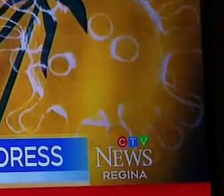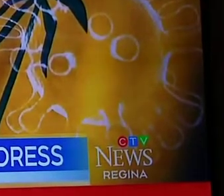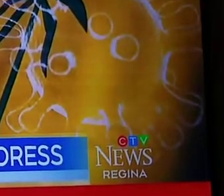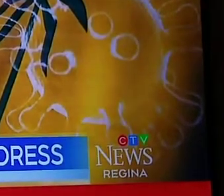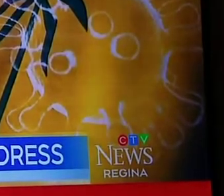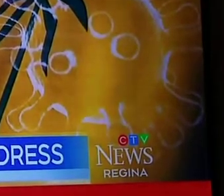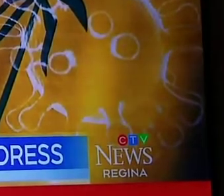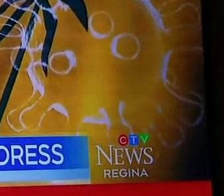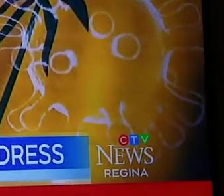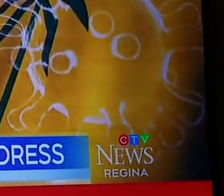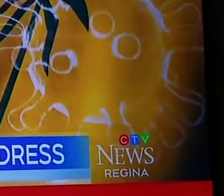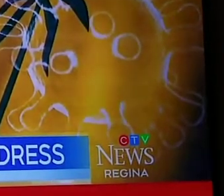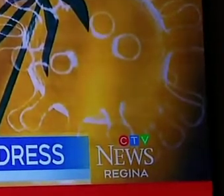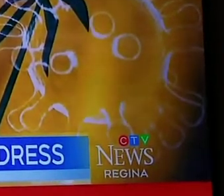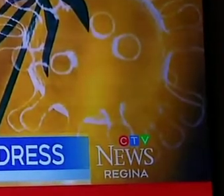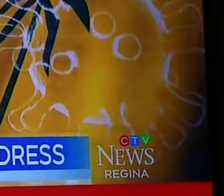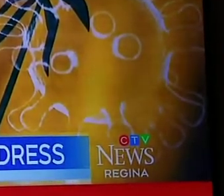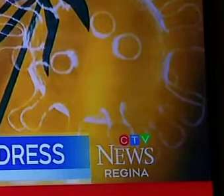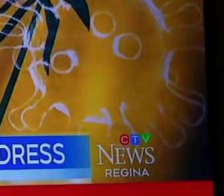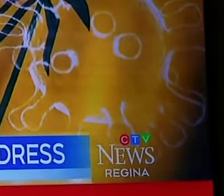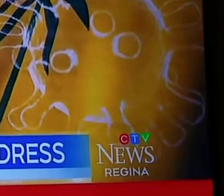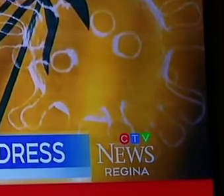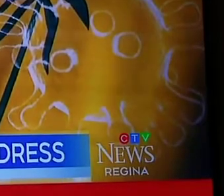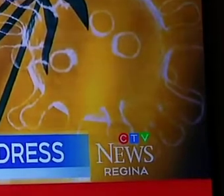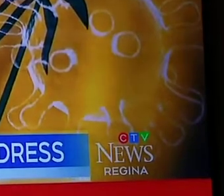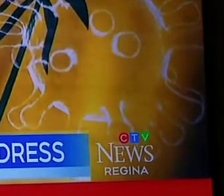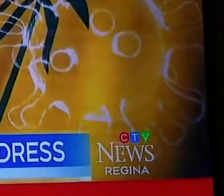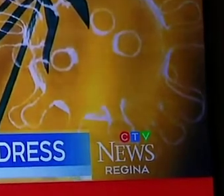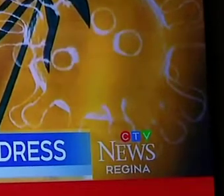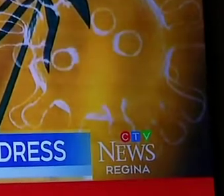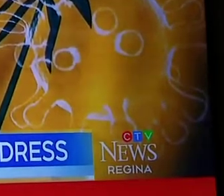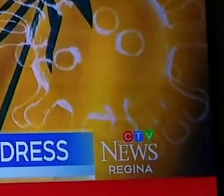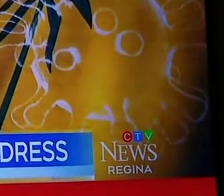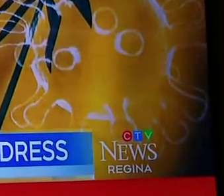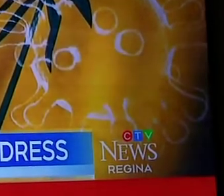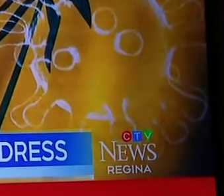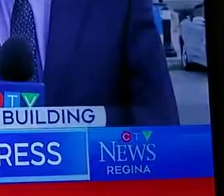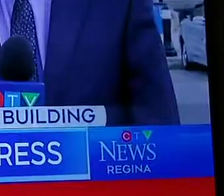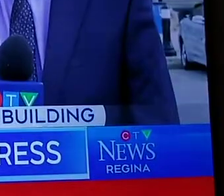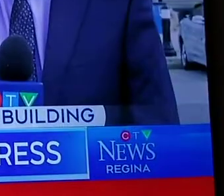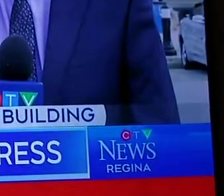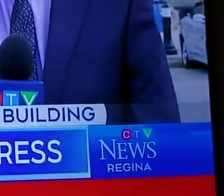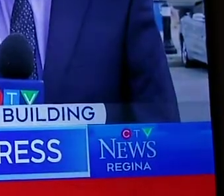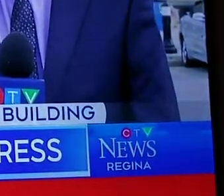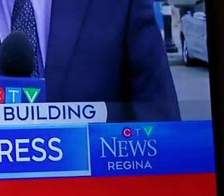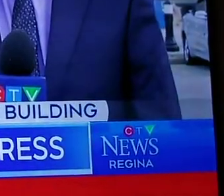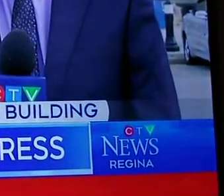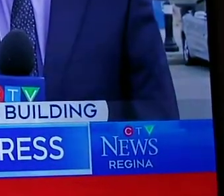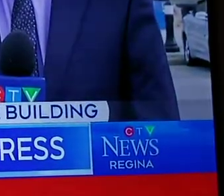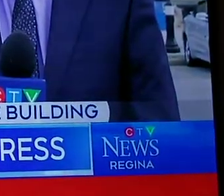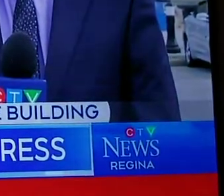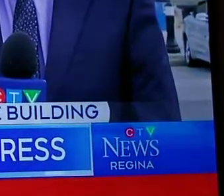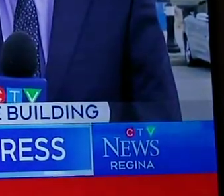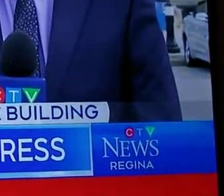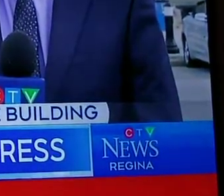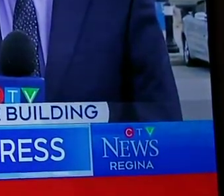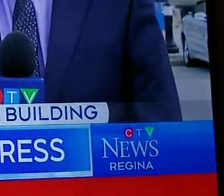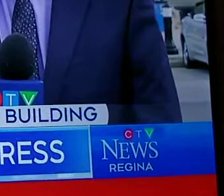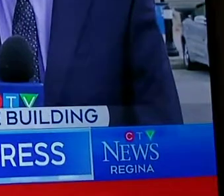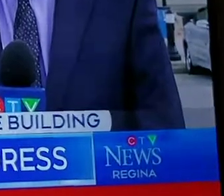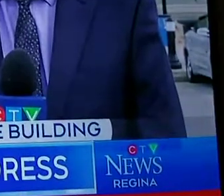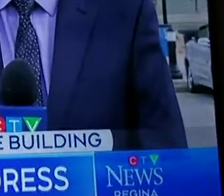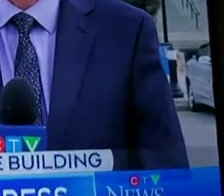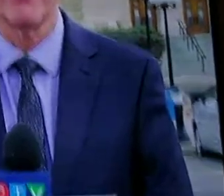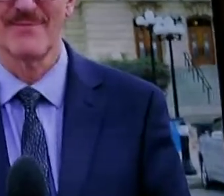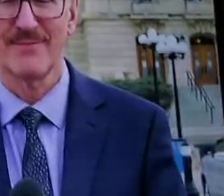for their efforts to continue to contain the spread of COVID-19. He also did give some indication of how the province will begin to phase in